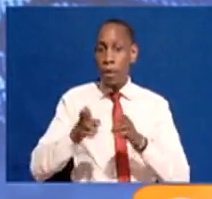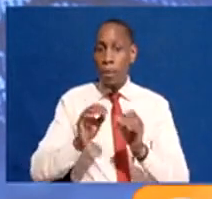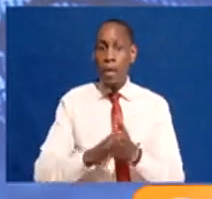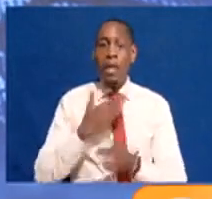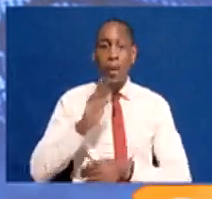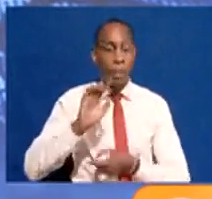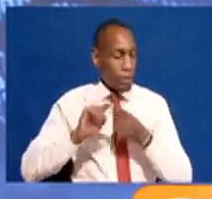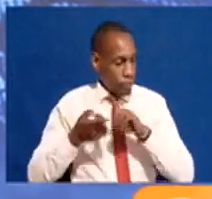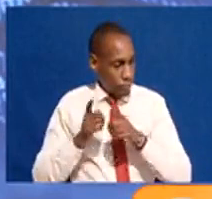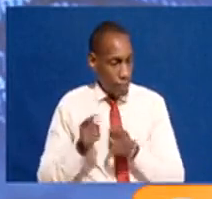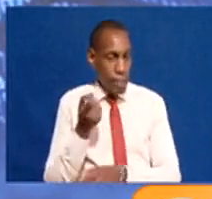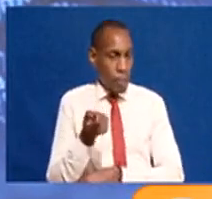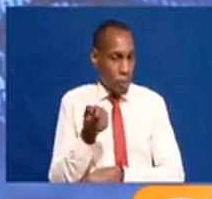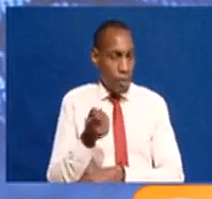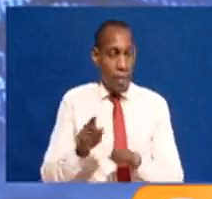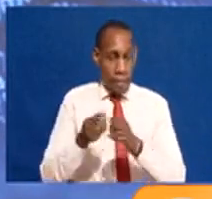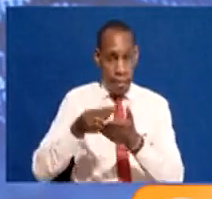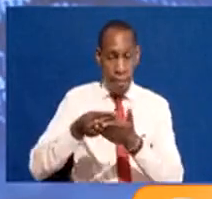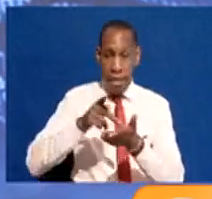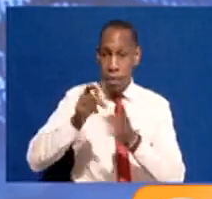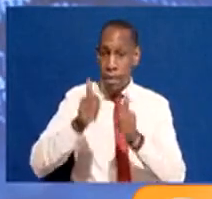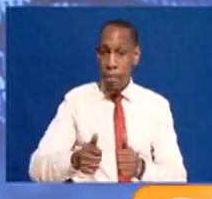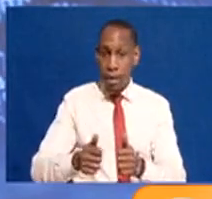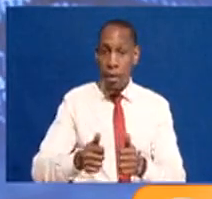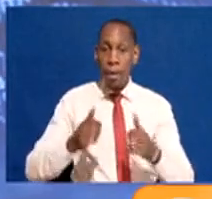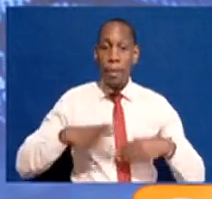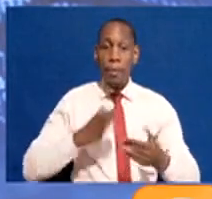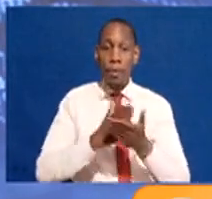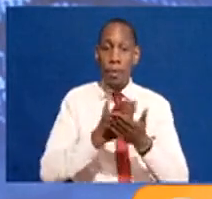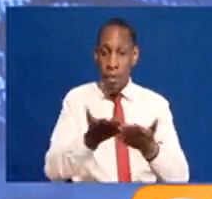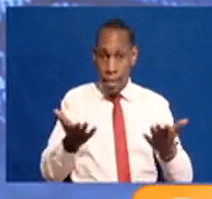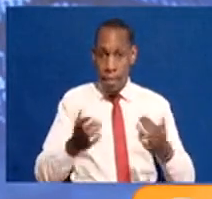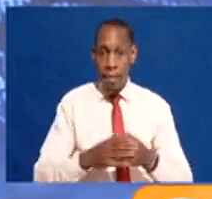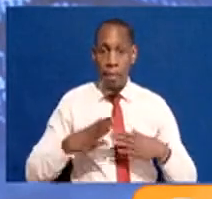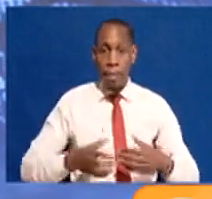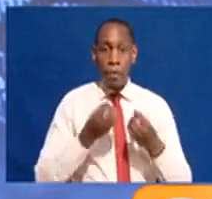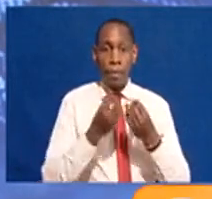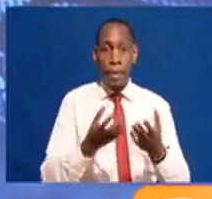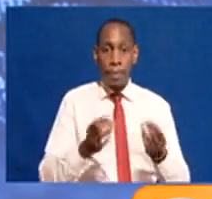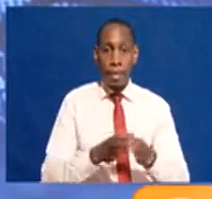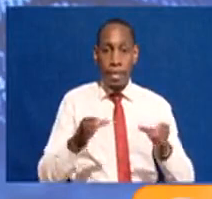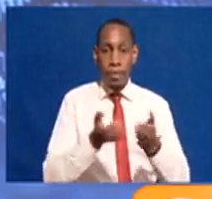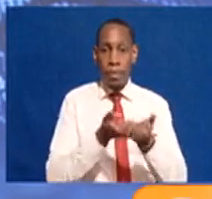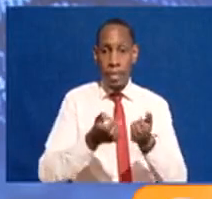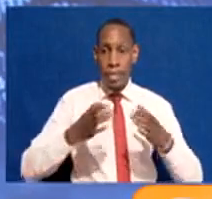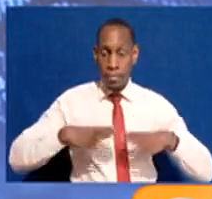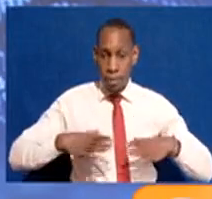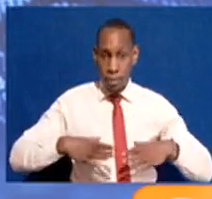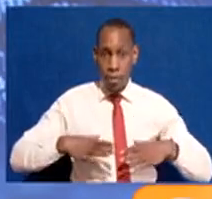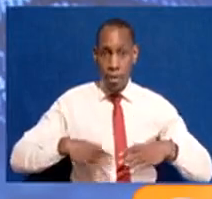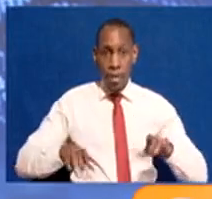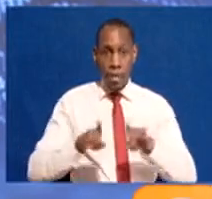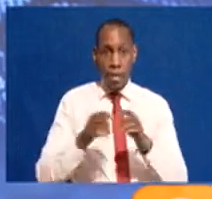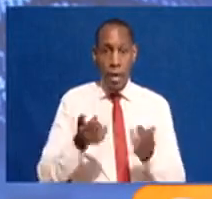want you to think for a moment that this money is owed to real people, many of them small business persons,